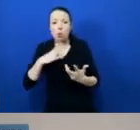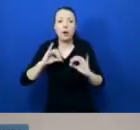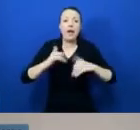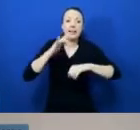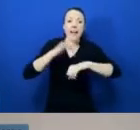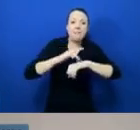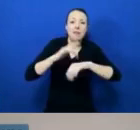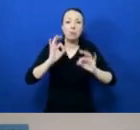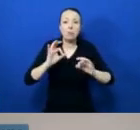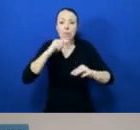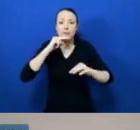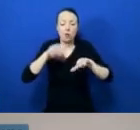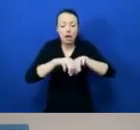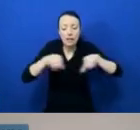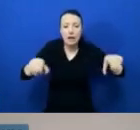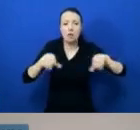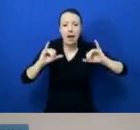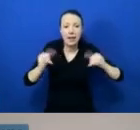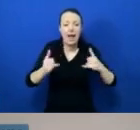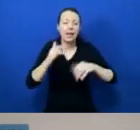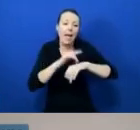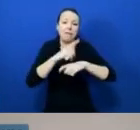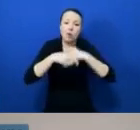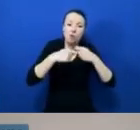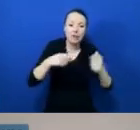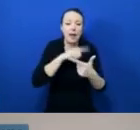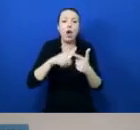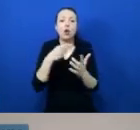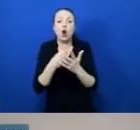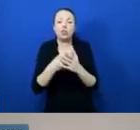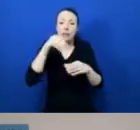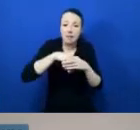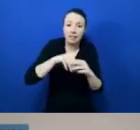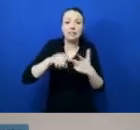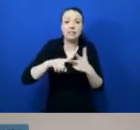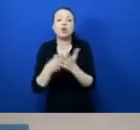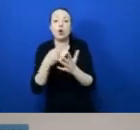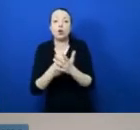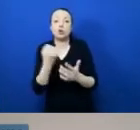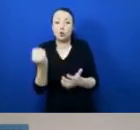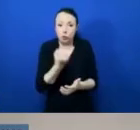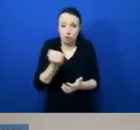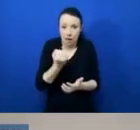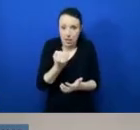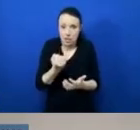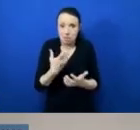solutions with regard to hydraulic effectiveness, investment costs, exploitation costs,